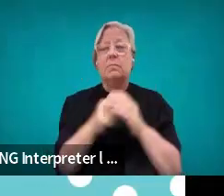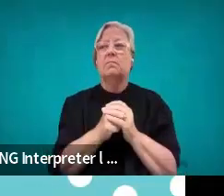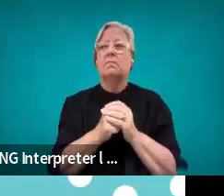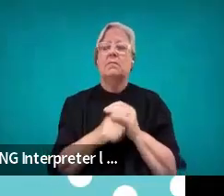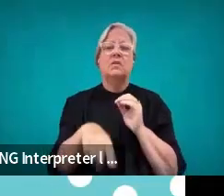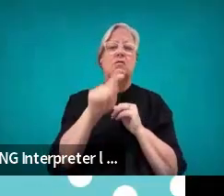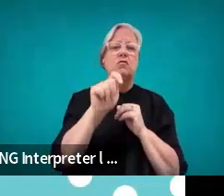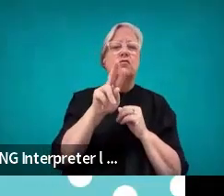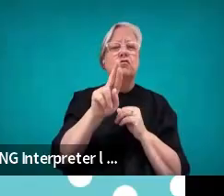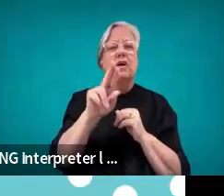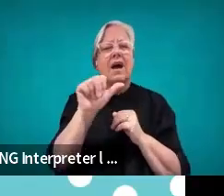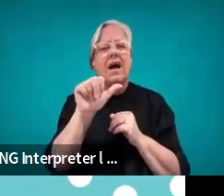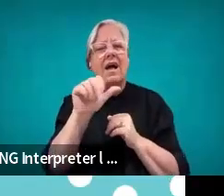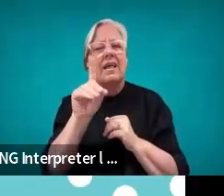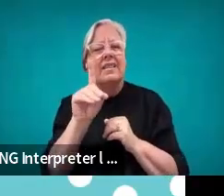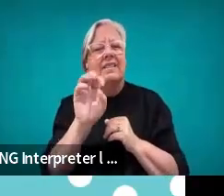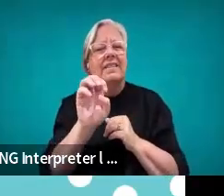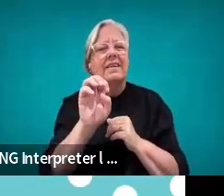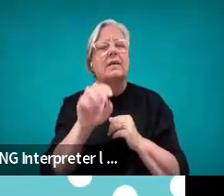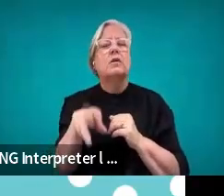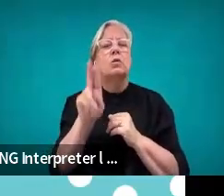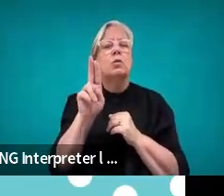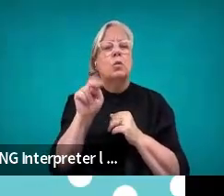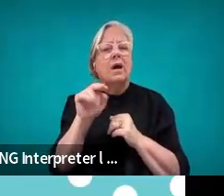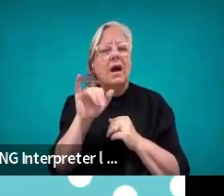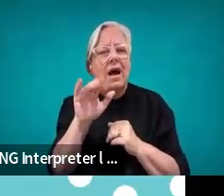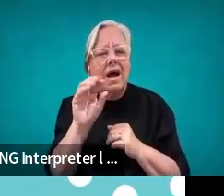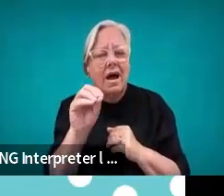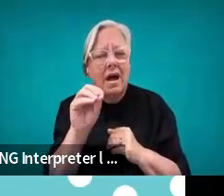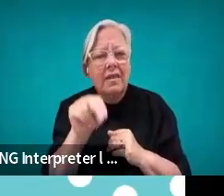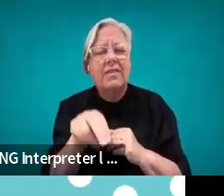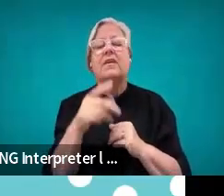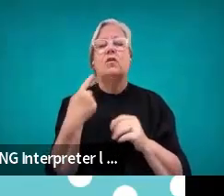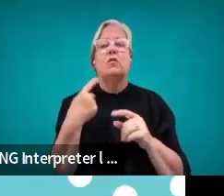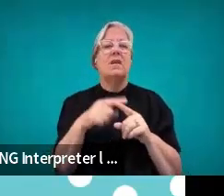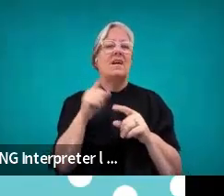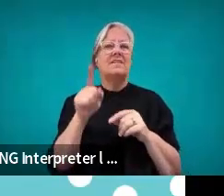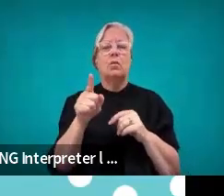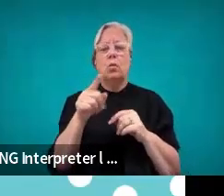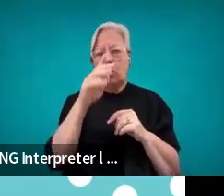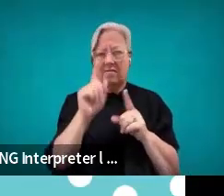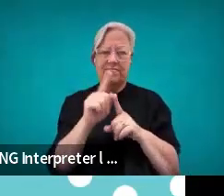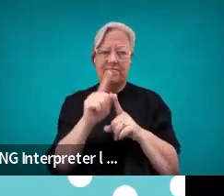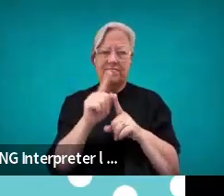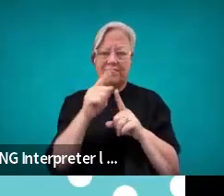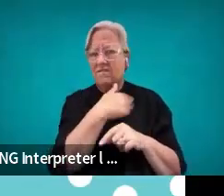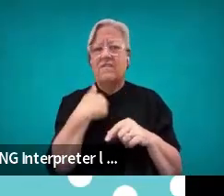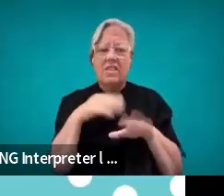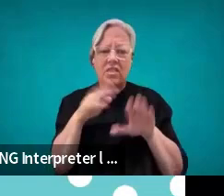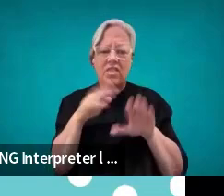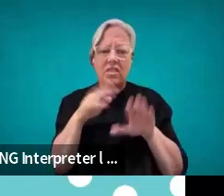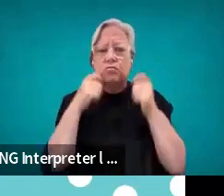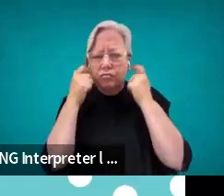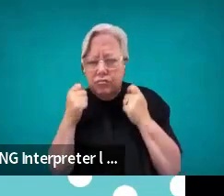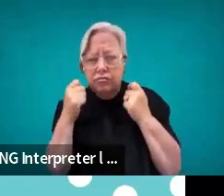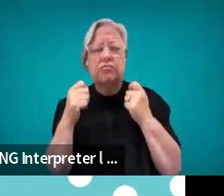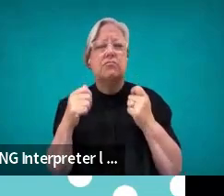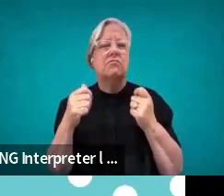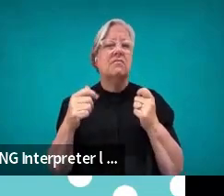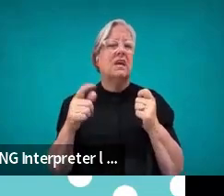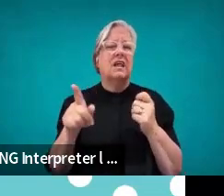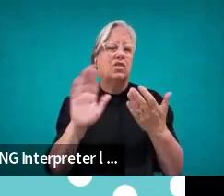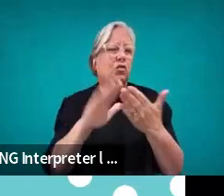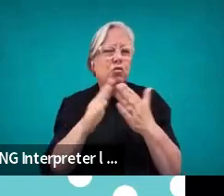unions, community leaders, the private sector, and faith-based institutions. From its inception,